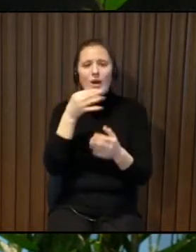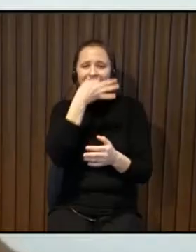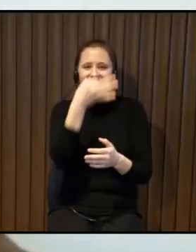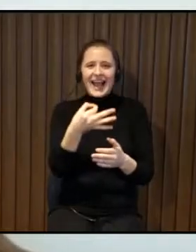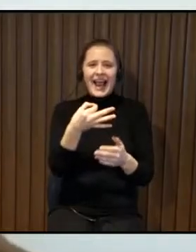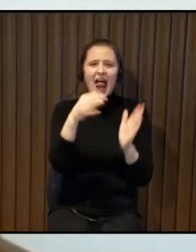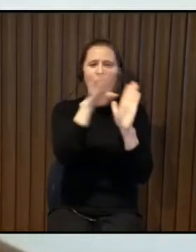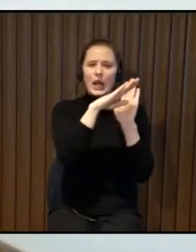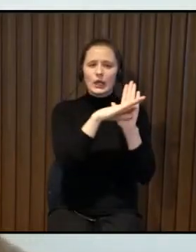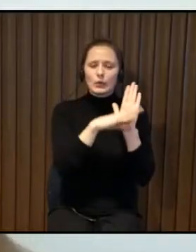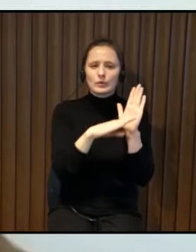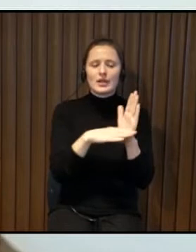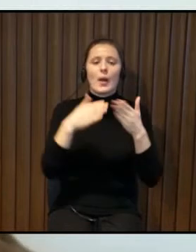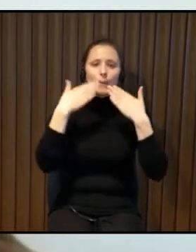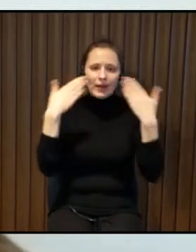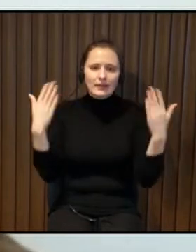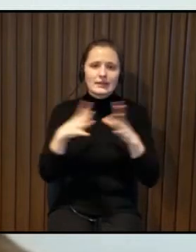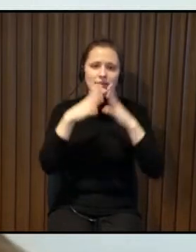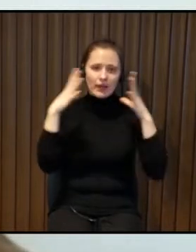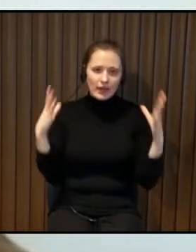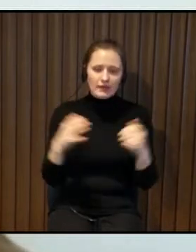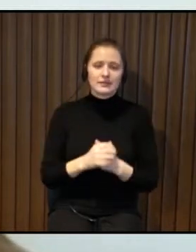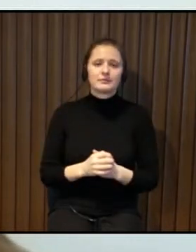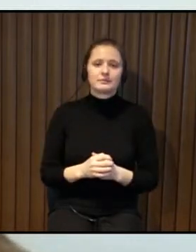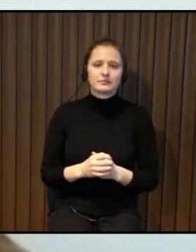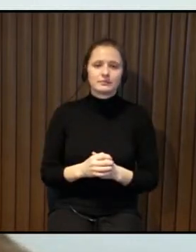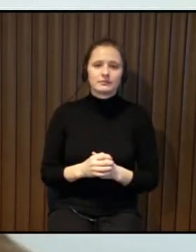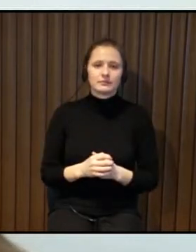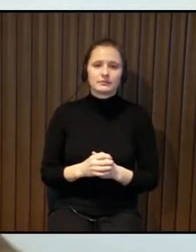this accessibility. So what does the regulations say?